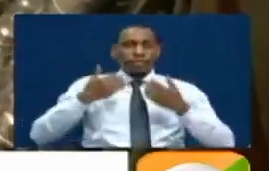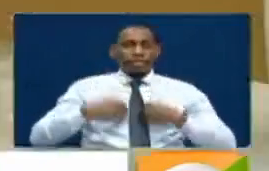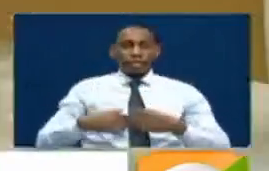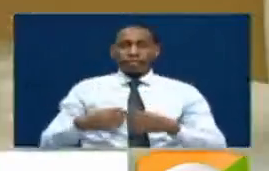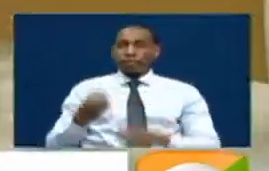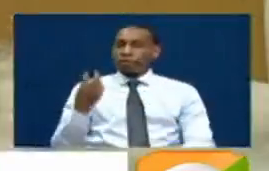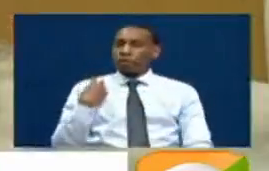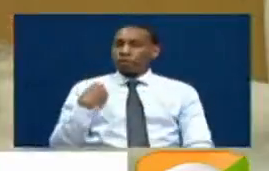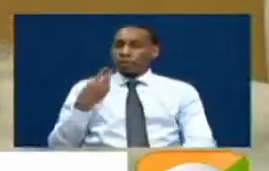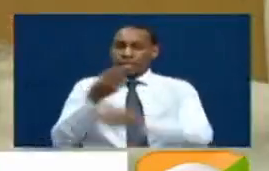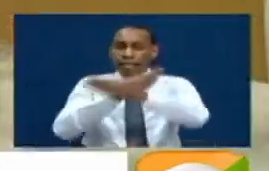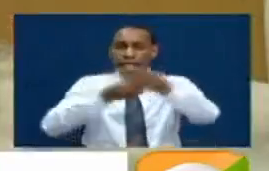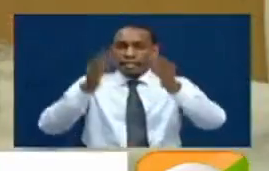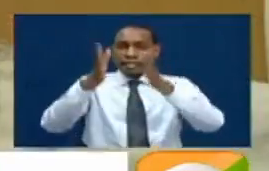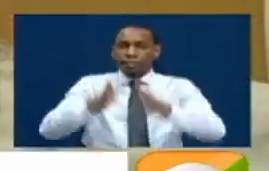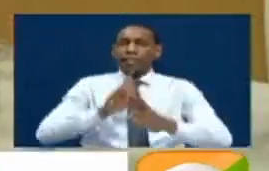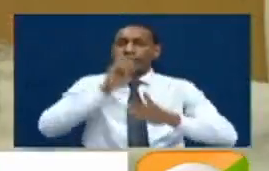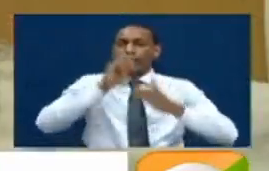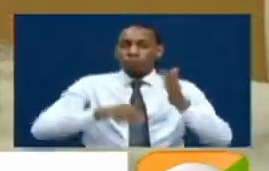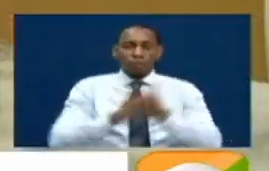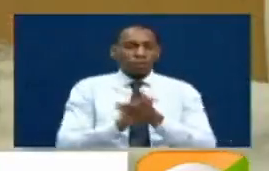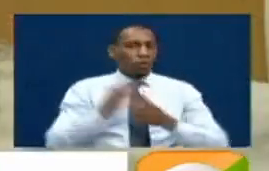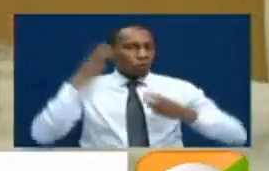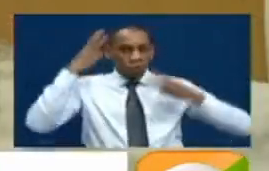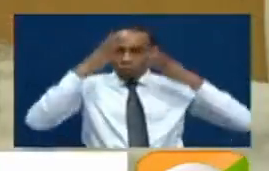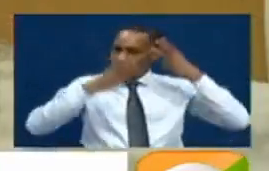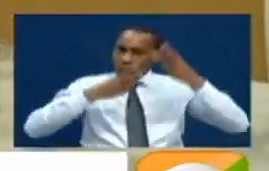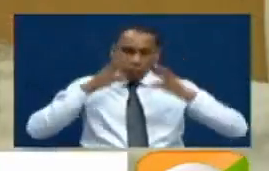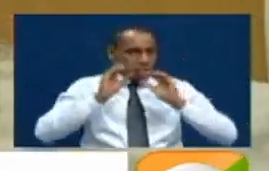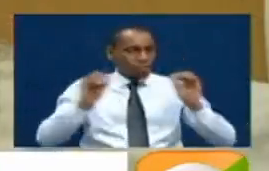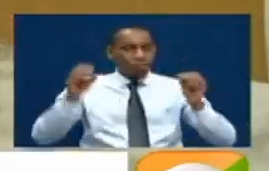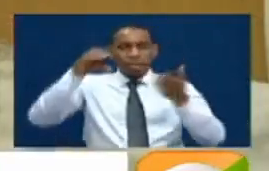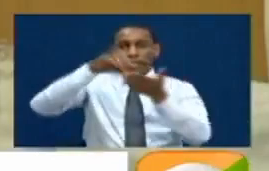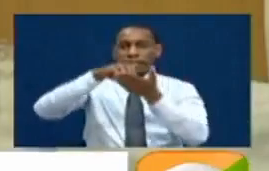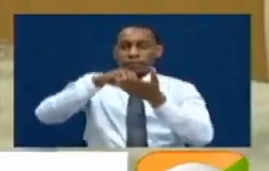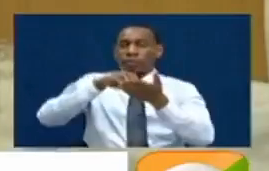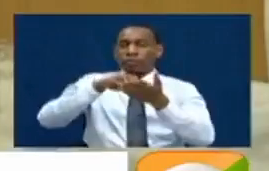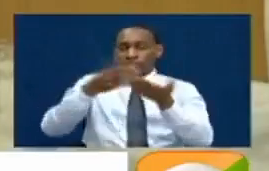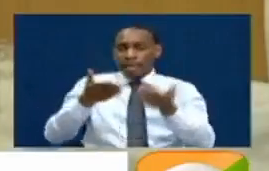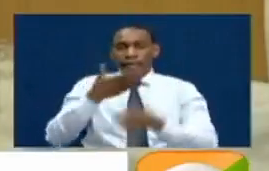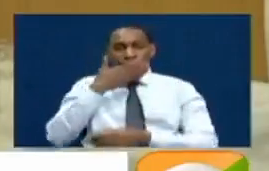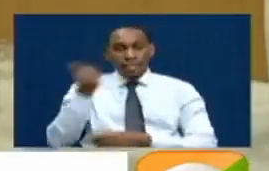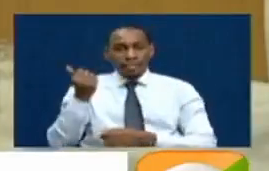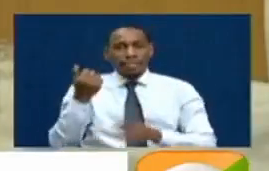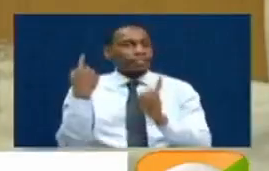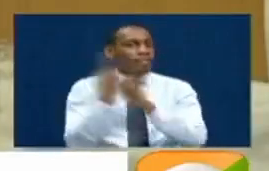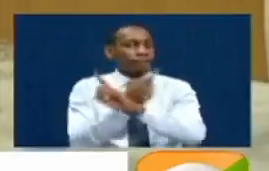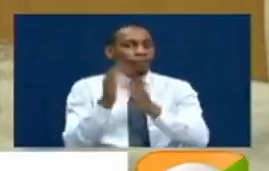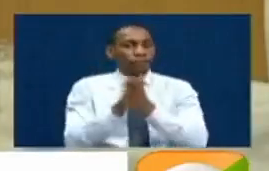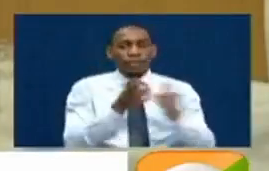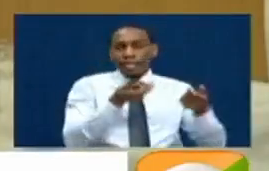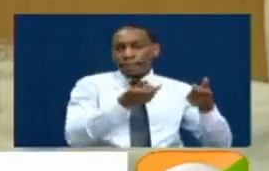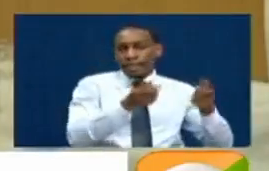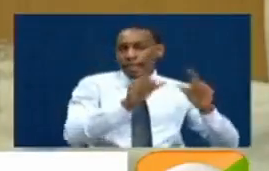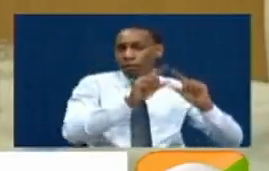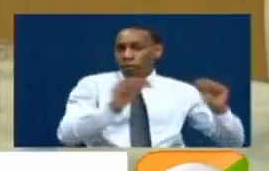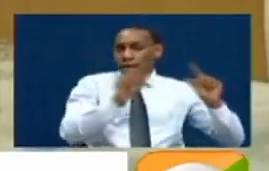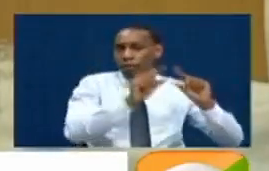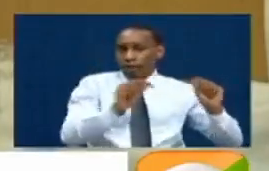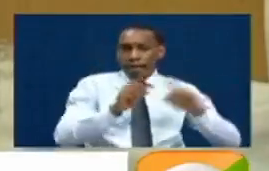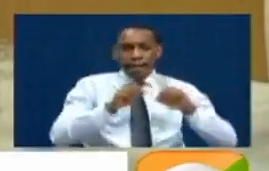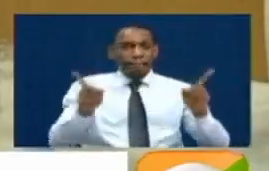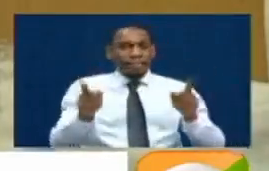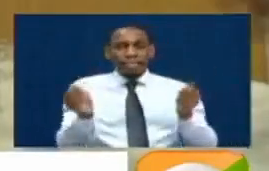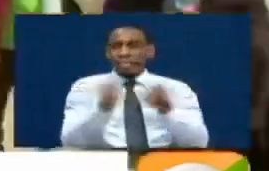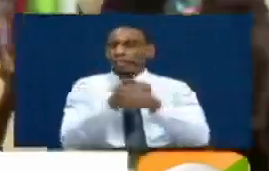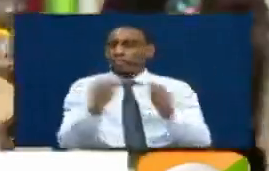my suppliers and they are telling me you don't need to worry. The situation is much better. It's not as the media is talking about it. But we